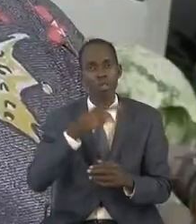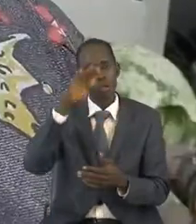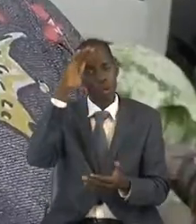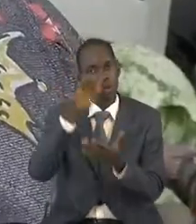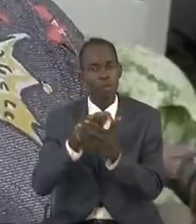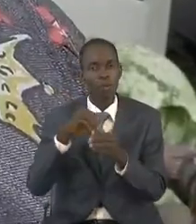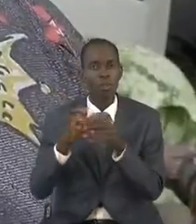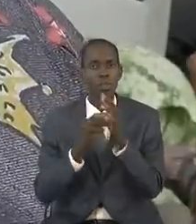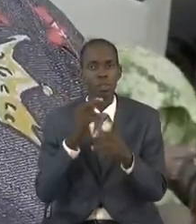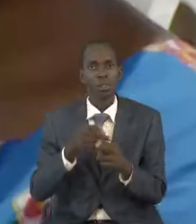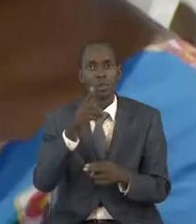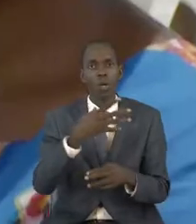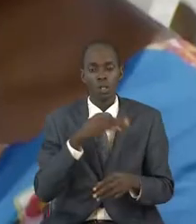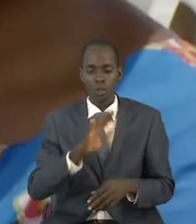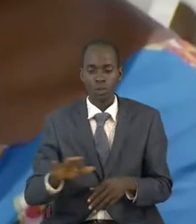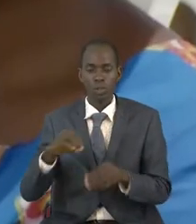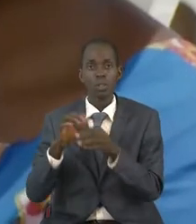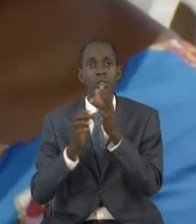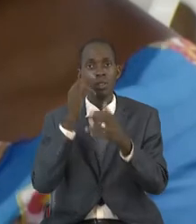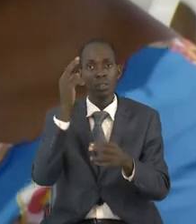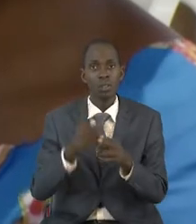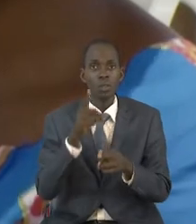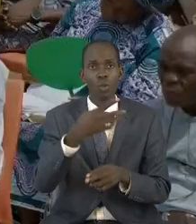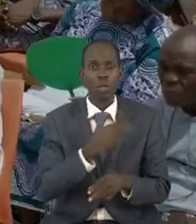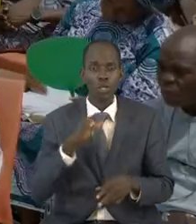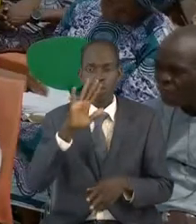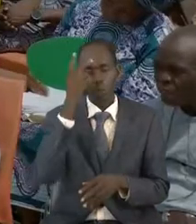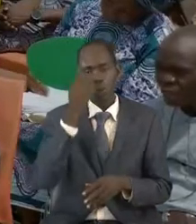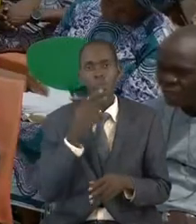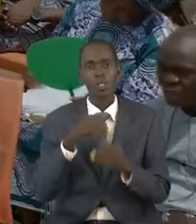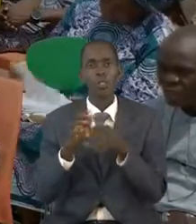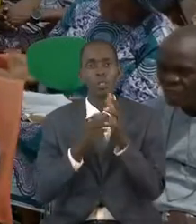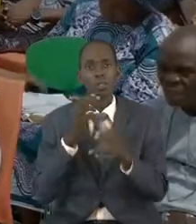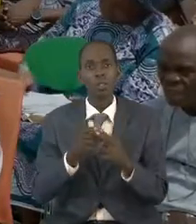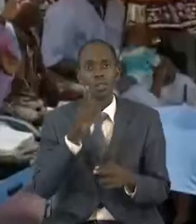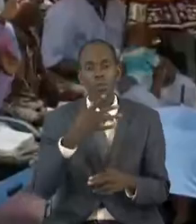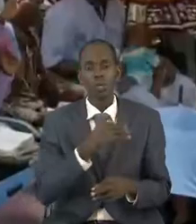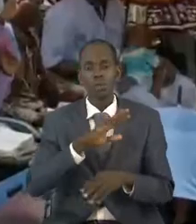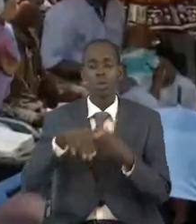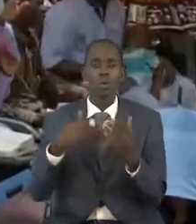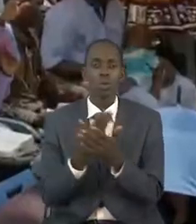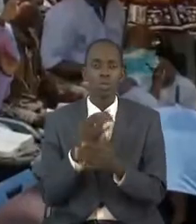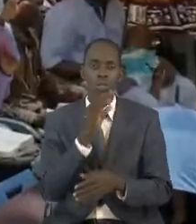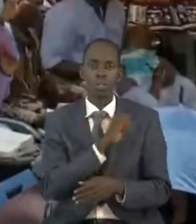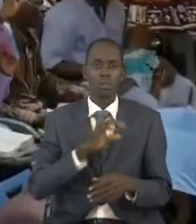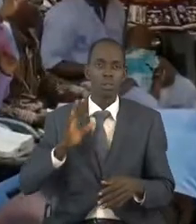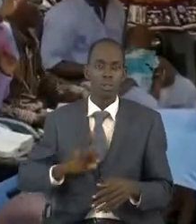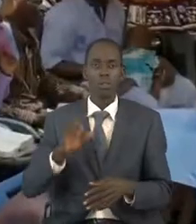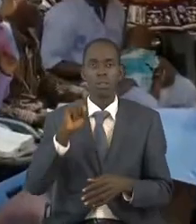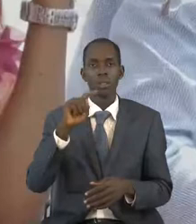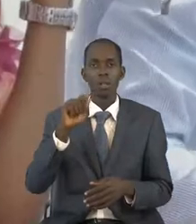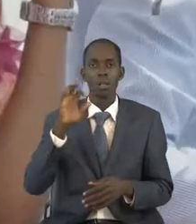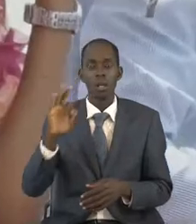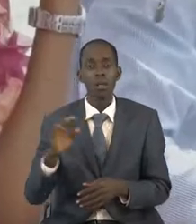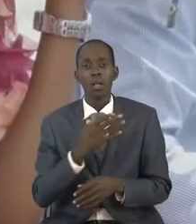Amen. You and your children. Amen. You and your parents. Amen. You and your co-workers. Amen. You and your friends. Amen. And you